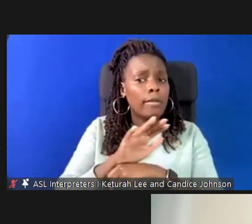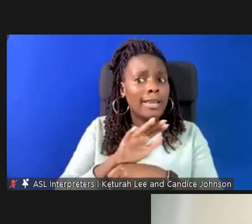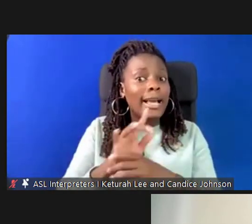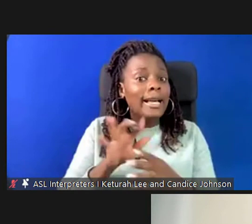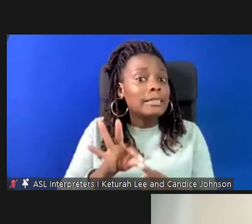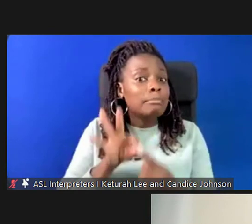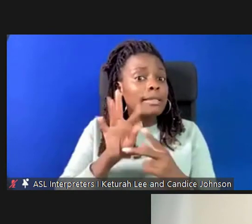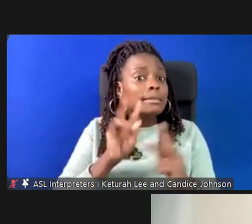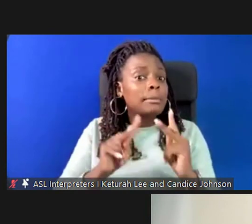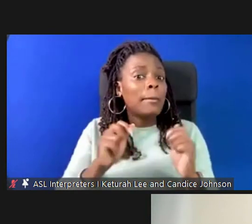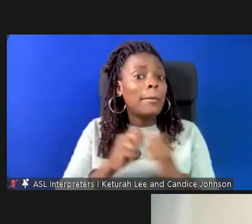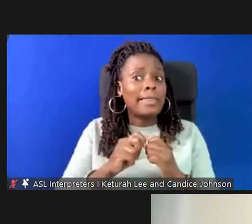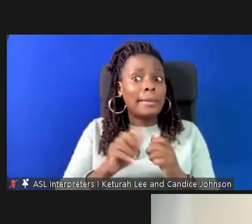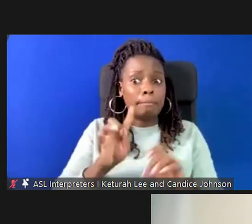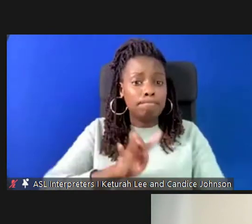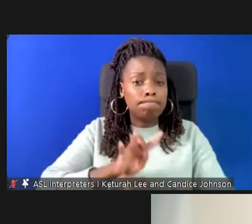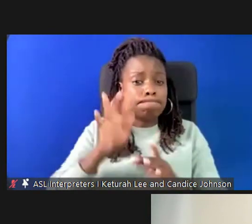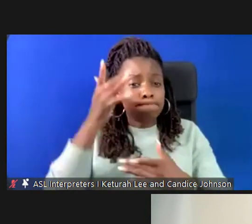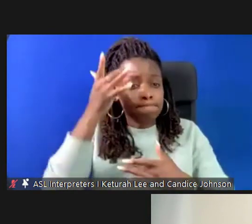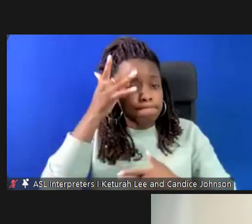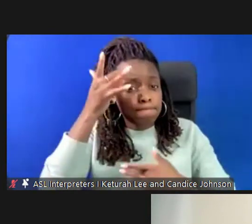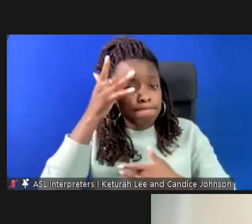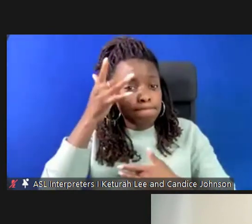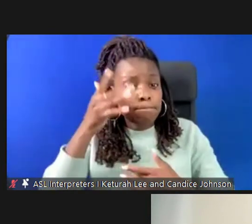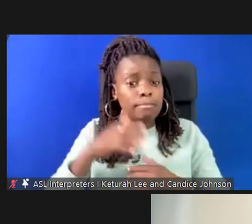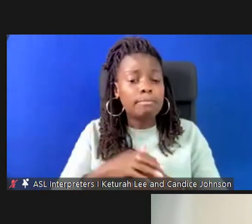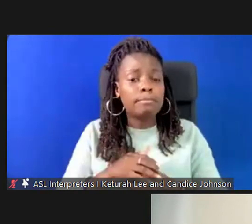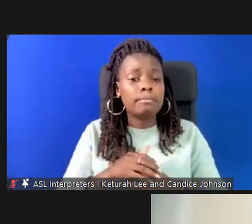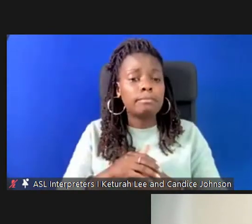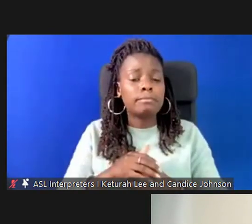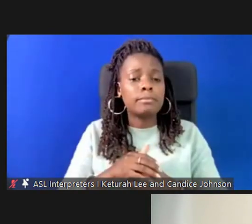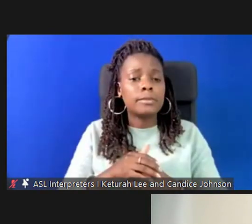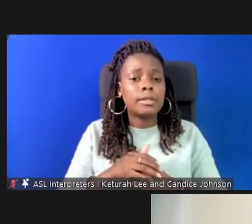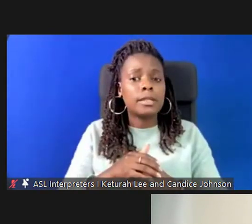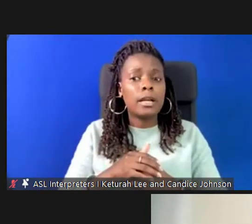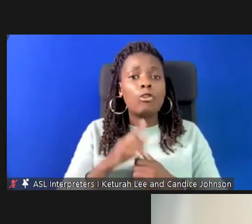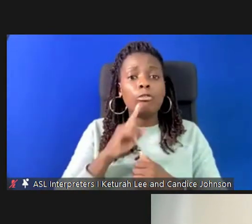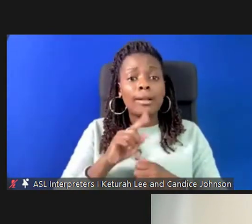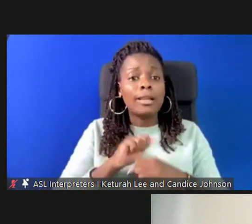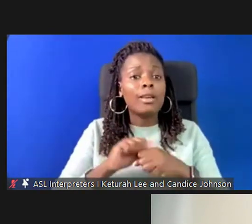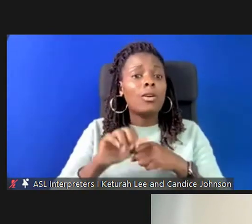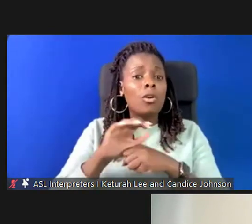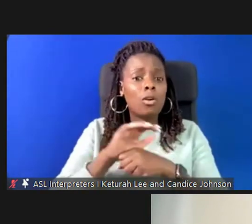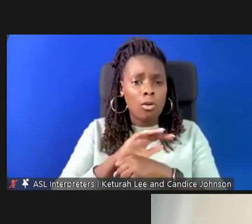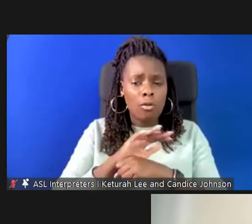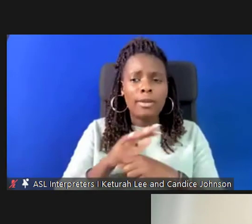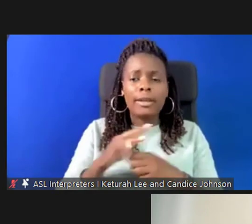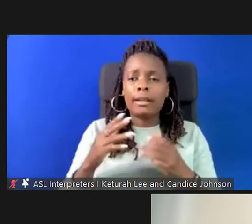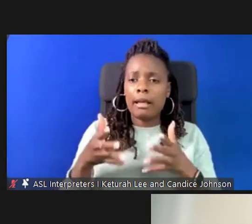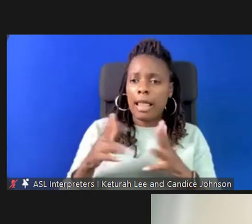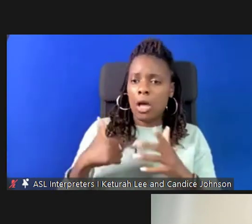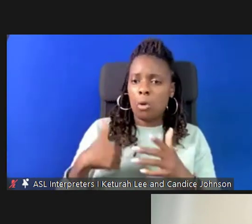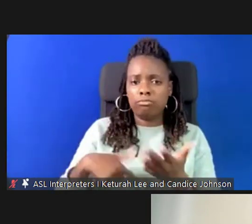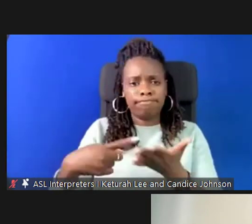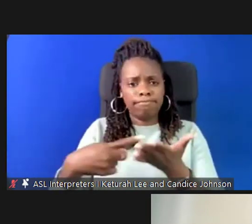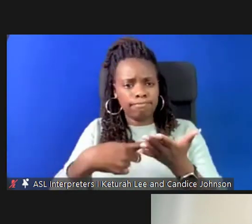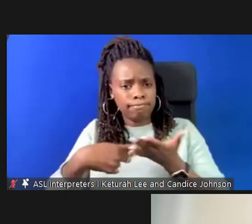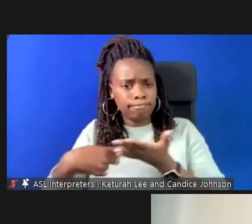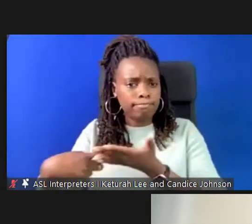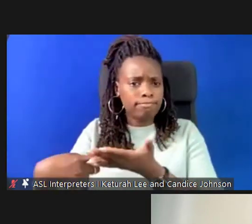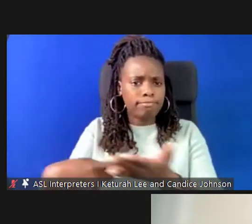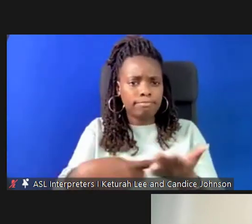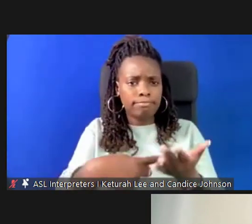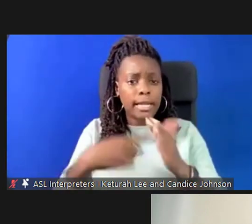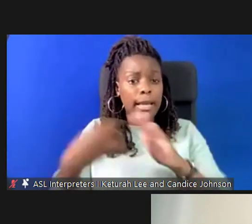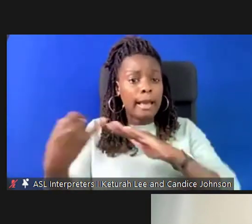sense is that, the COVID pandemic has really allowed us to have these more open discussions because the word isolation